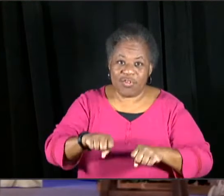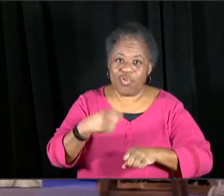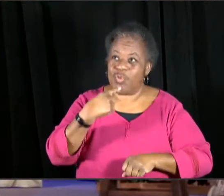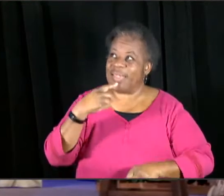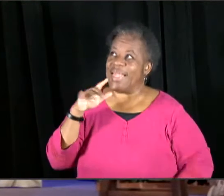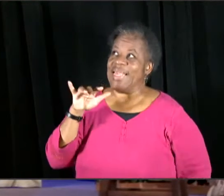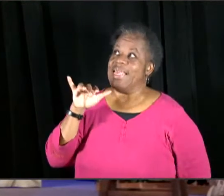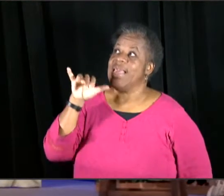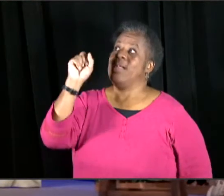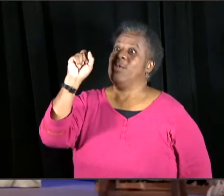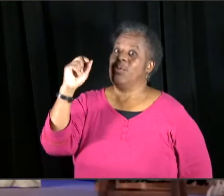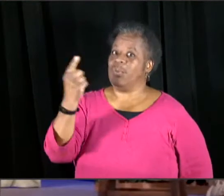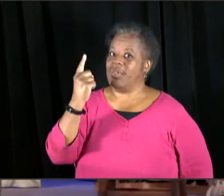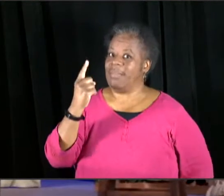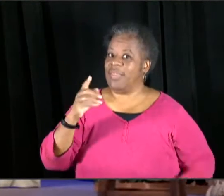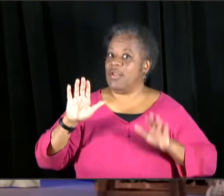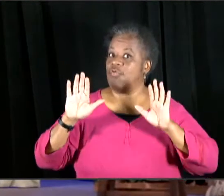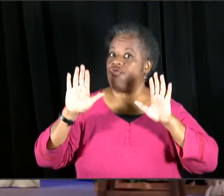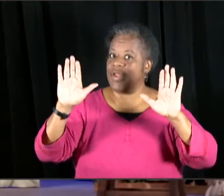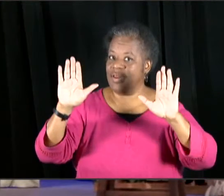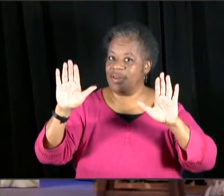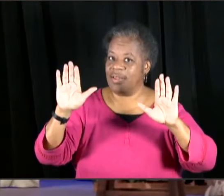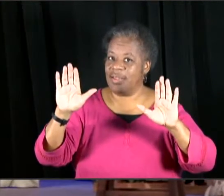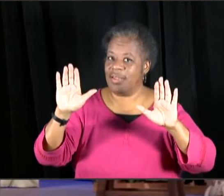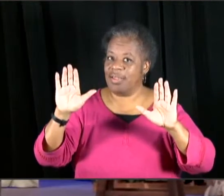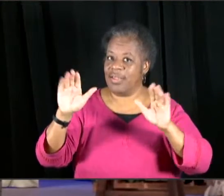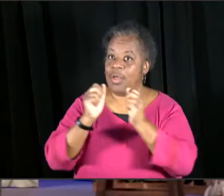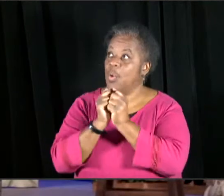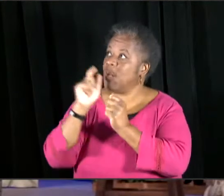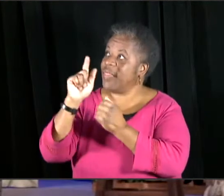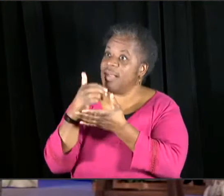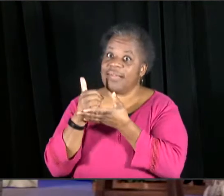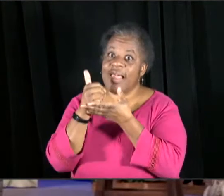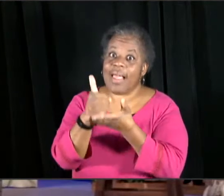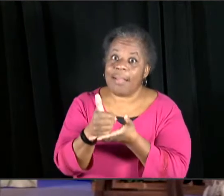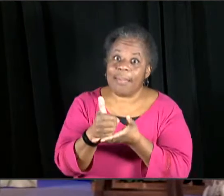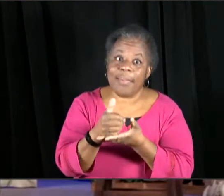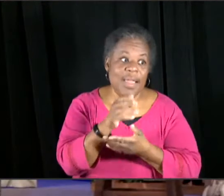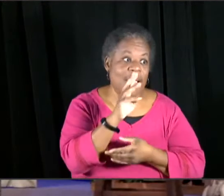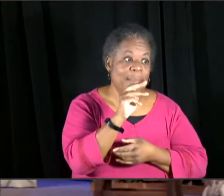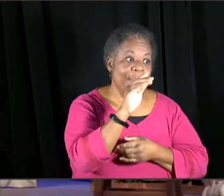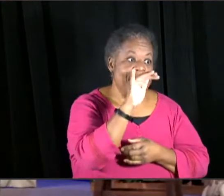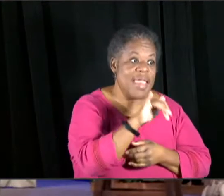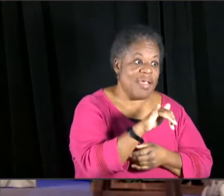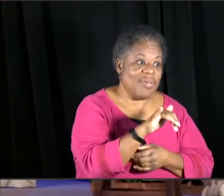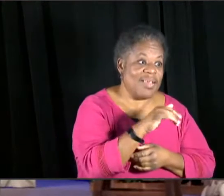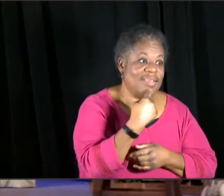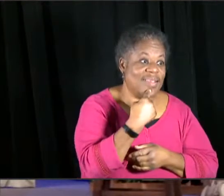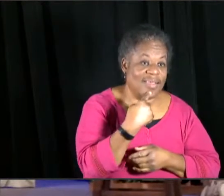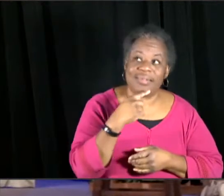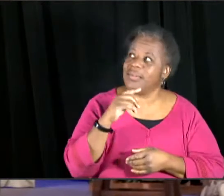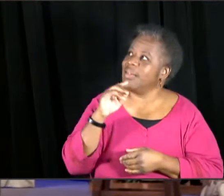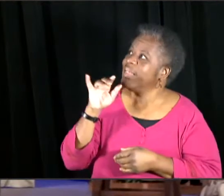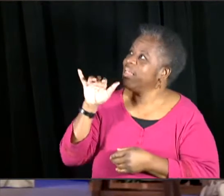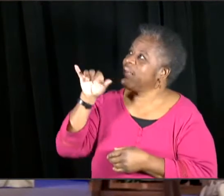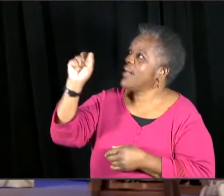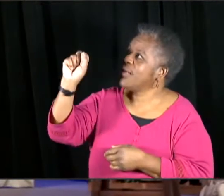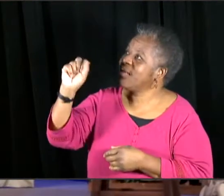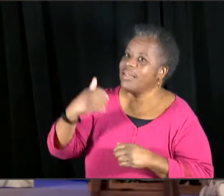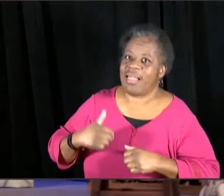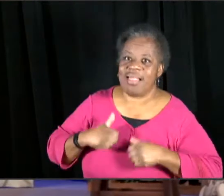great. And through God's help, Mary is able to summon that yes and live